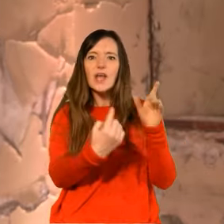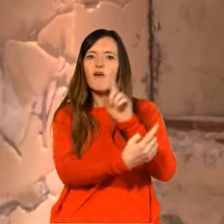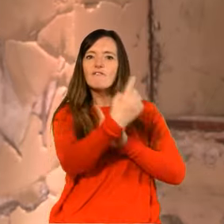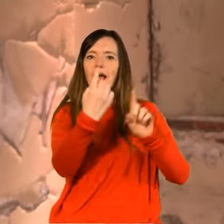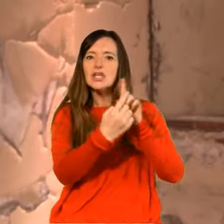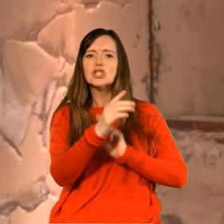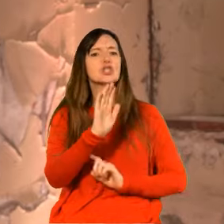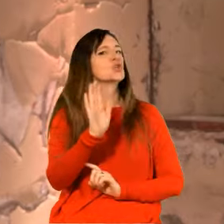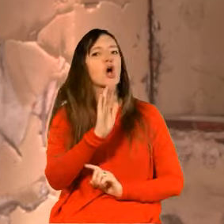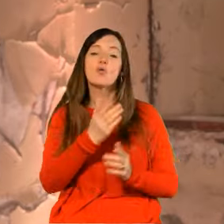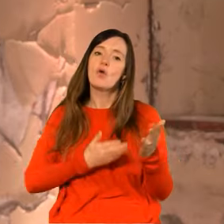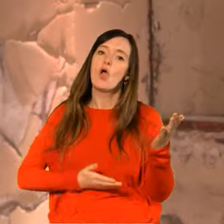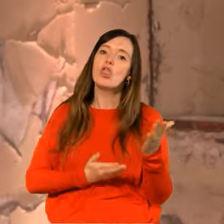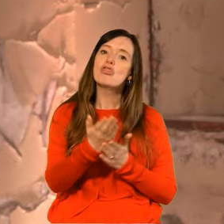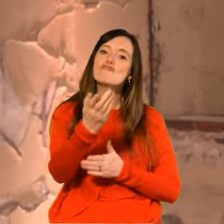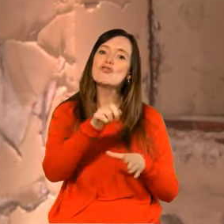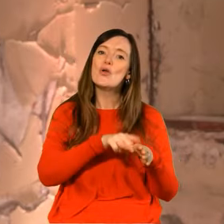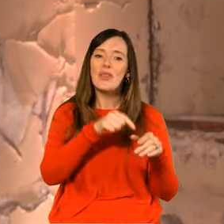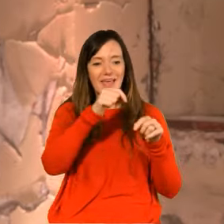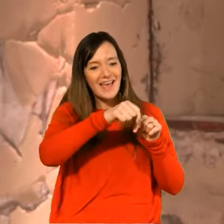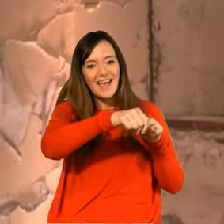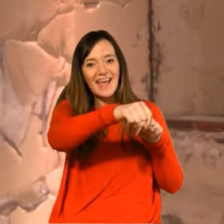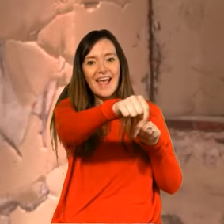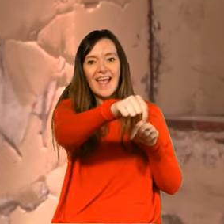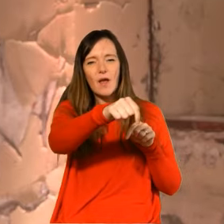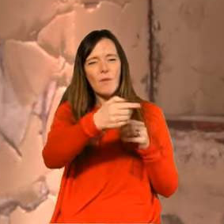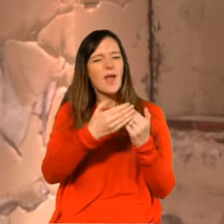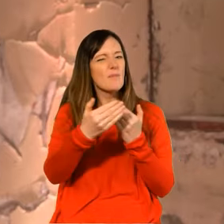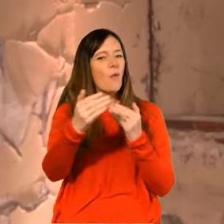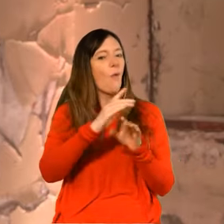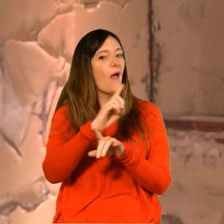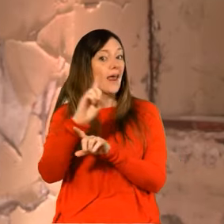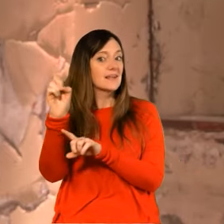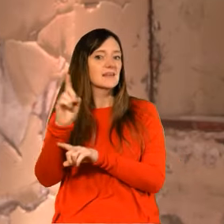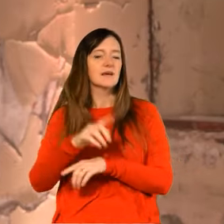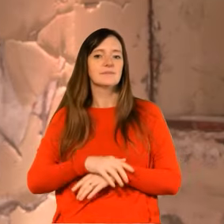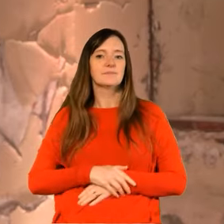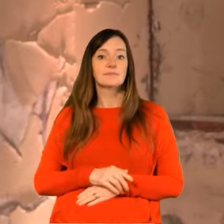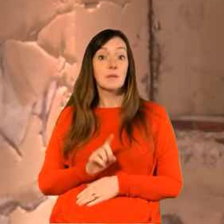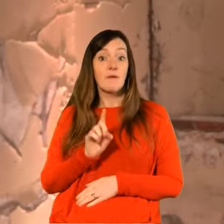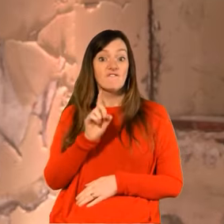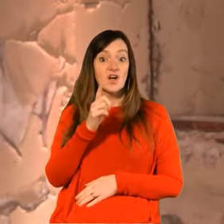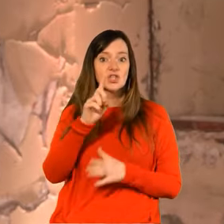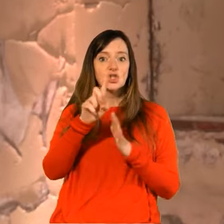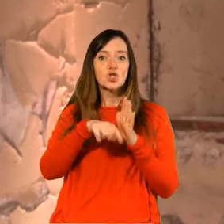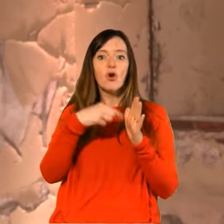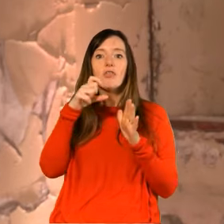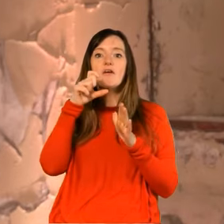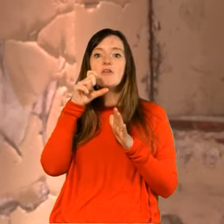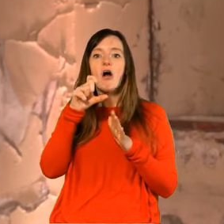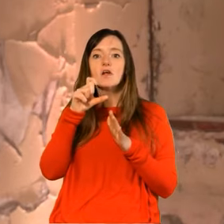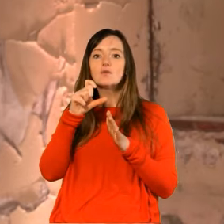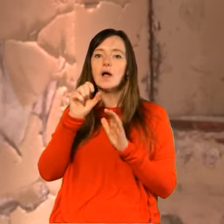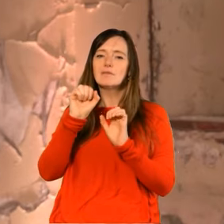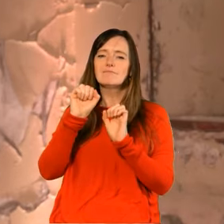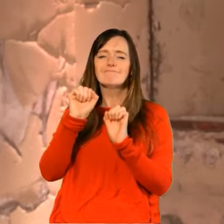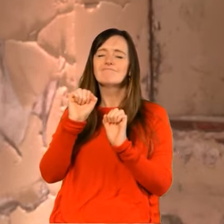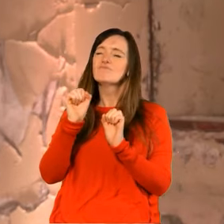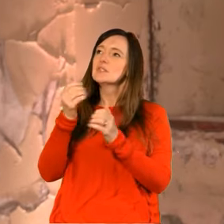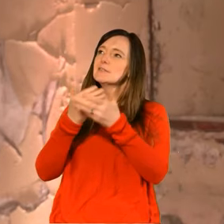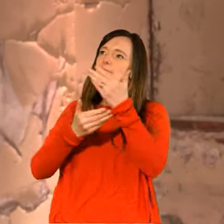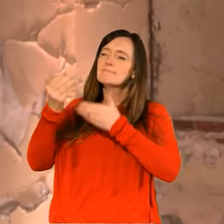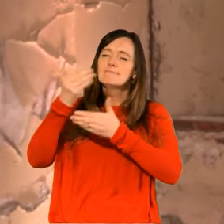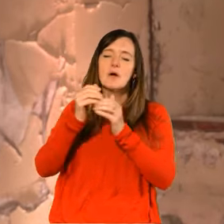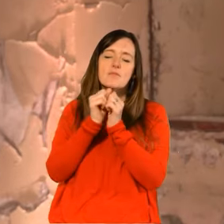year? We'll be hearing a bit more about that in a moment. But before that, Jonathan Carswell is going to tell us about a very